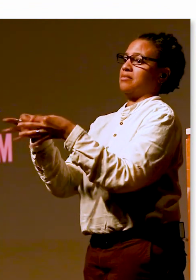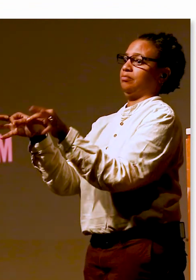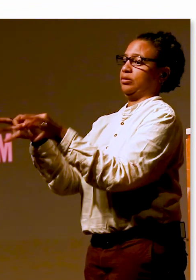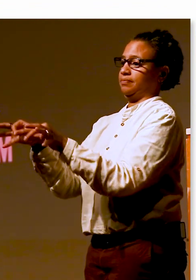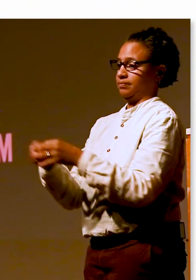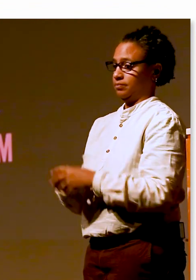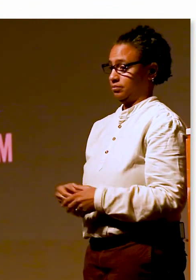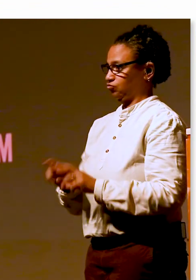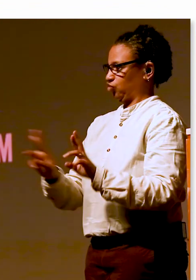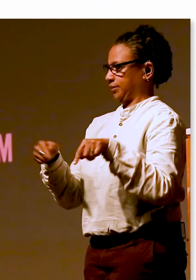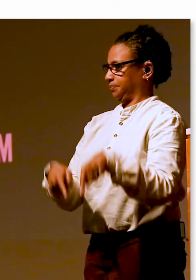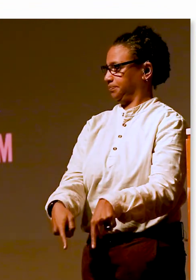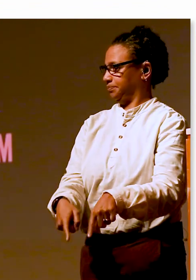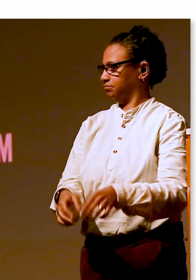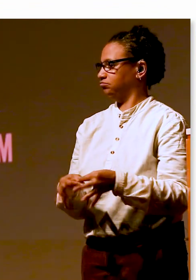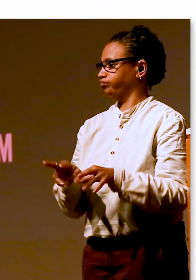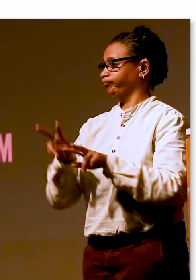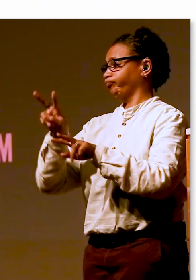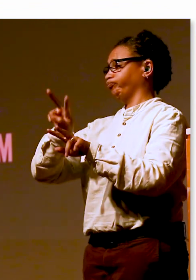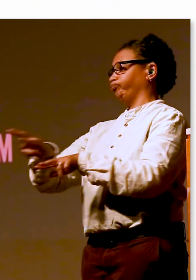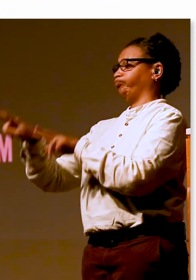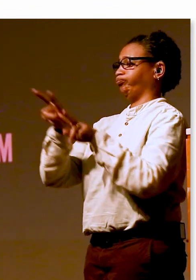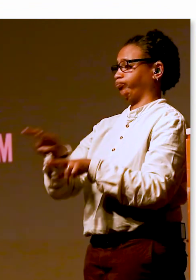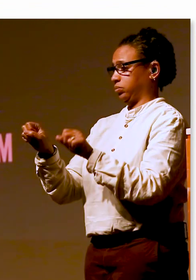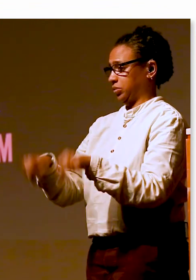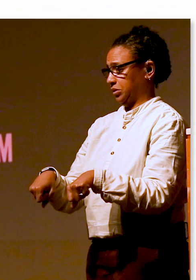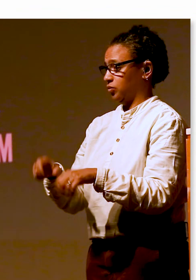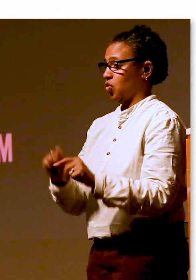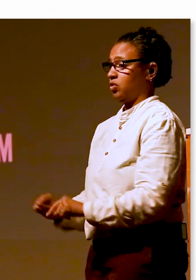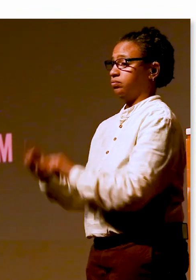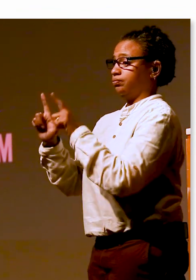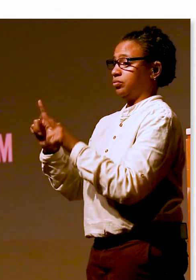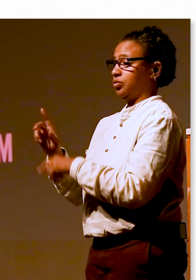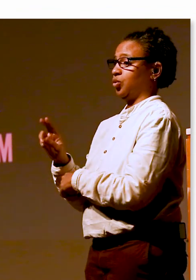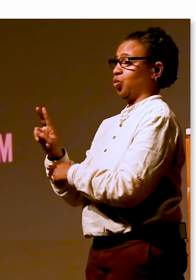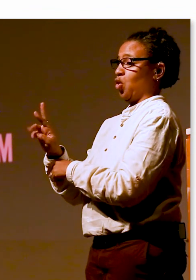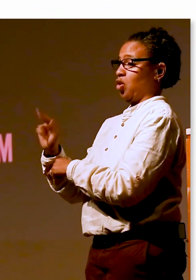be viewed on stage or by opening the URL